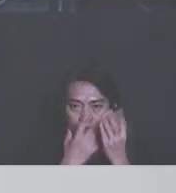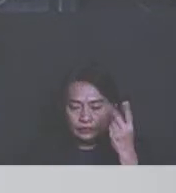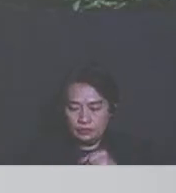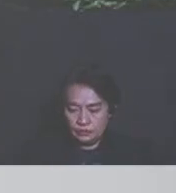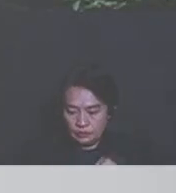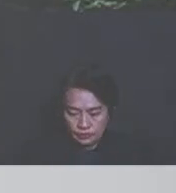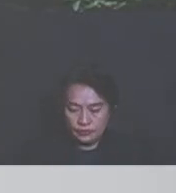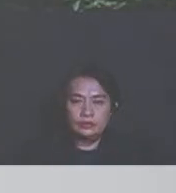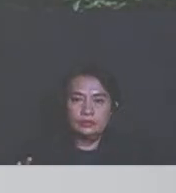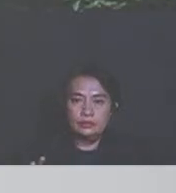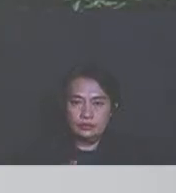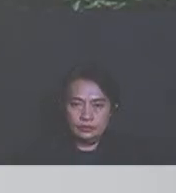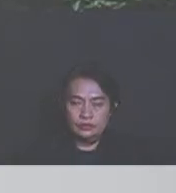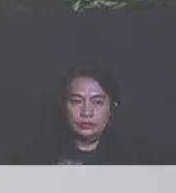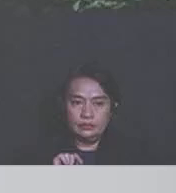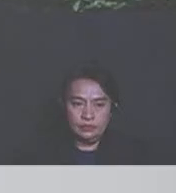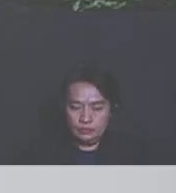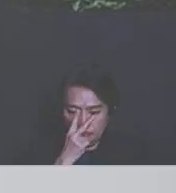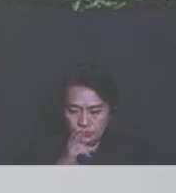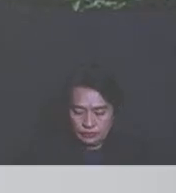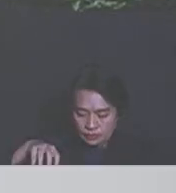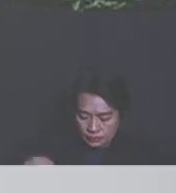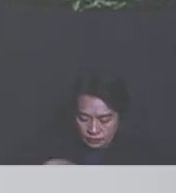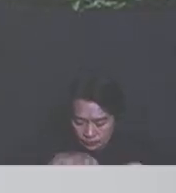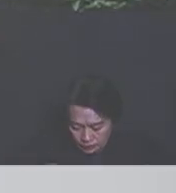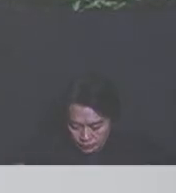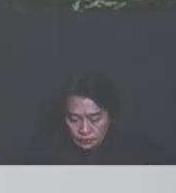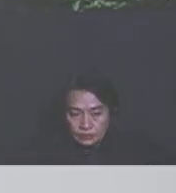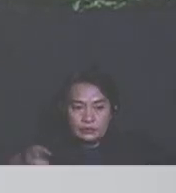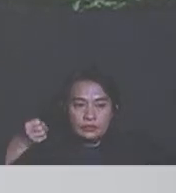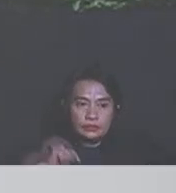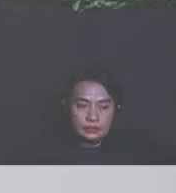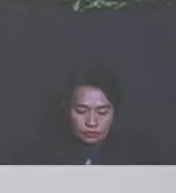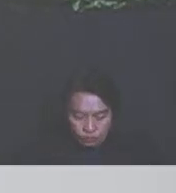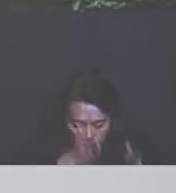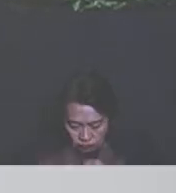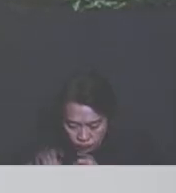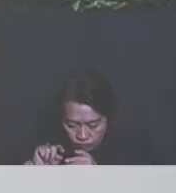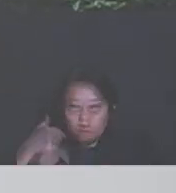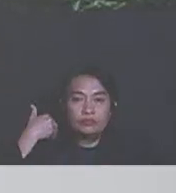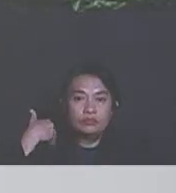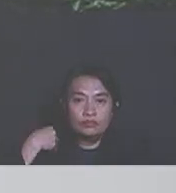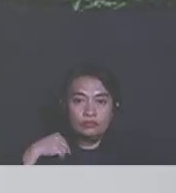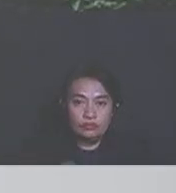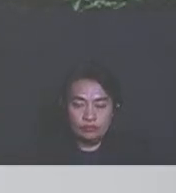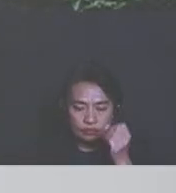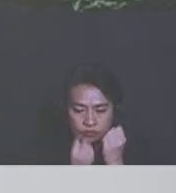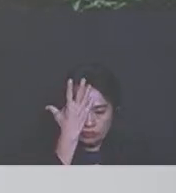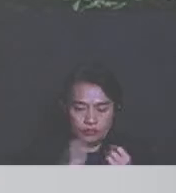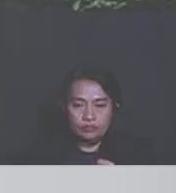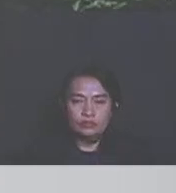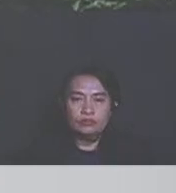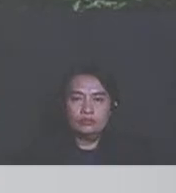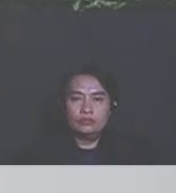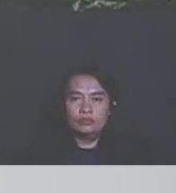it. It is being extended. SOM just completed an extension connecting it